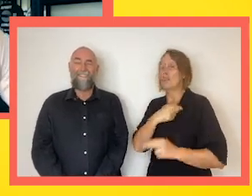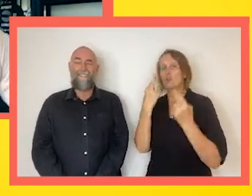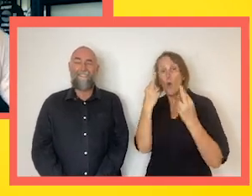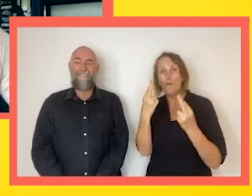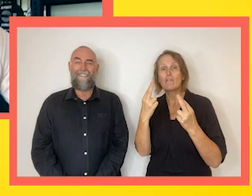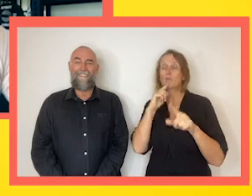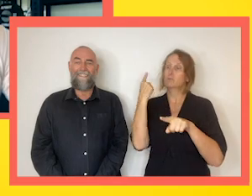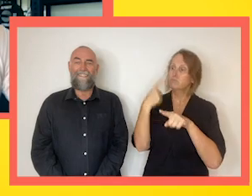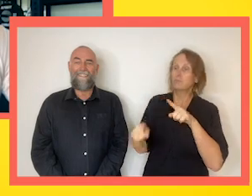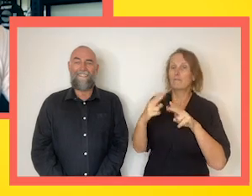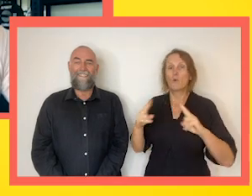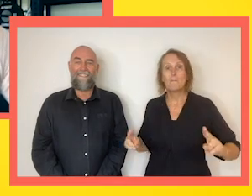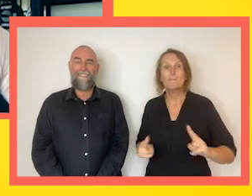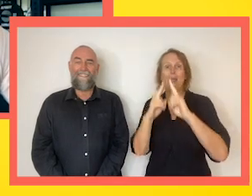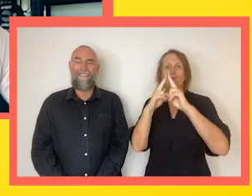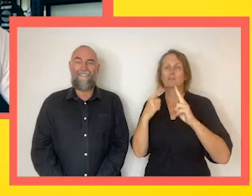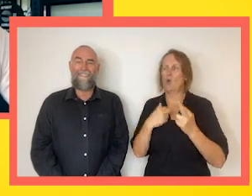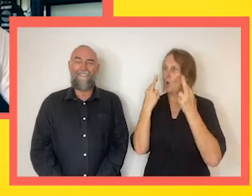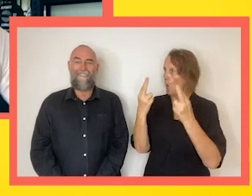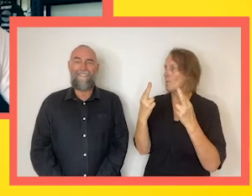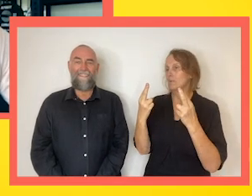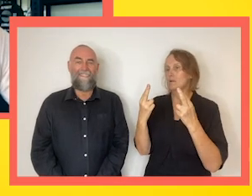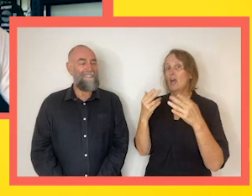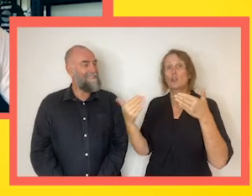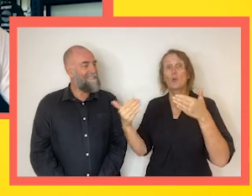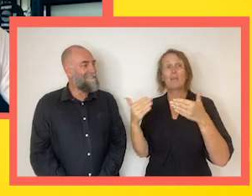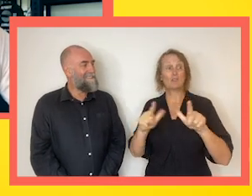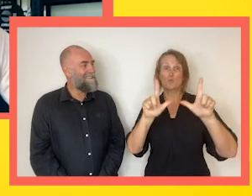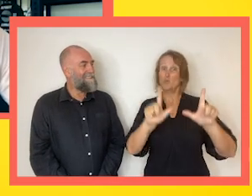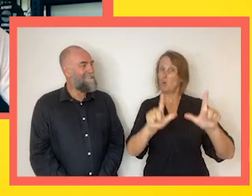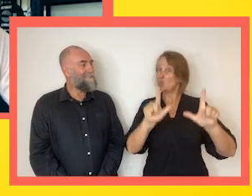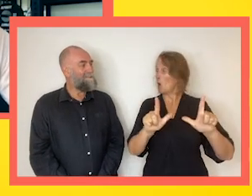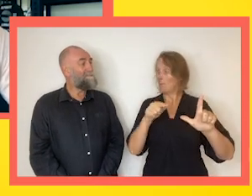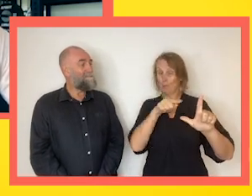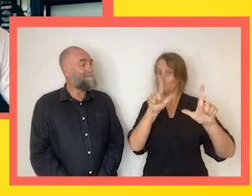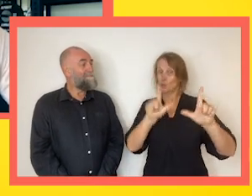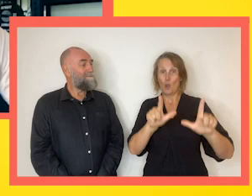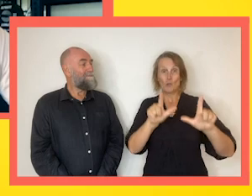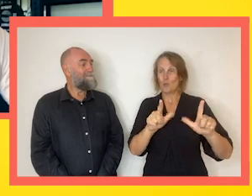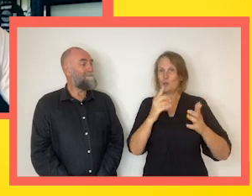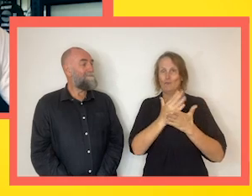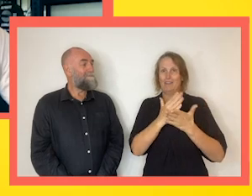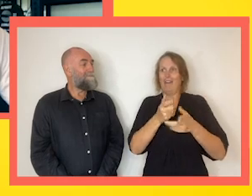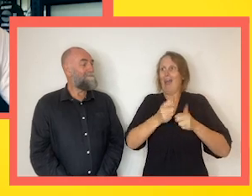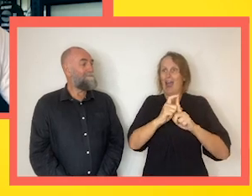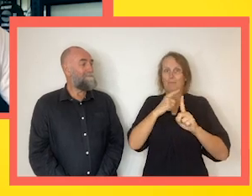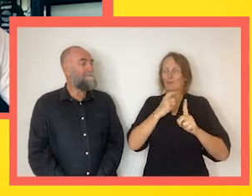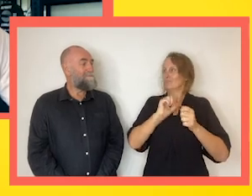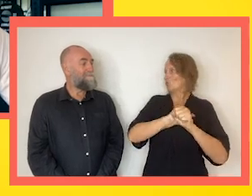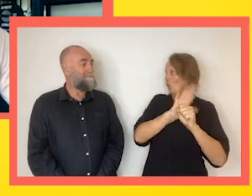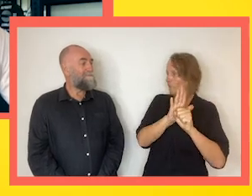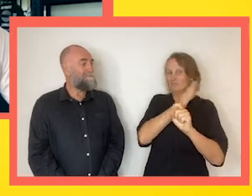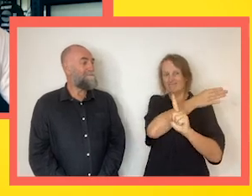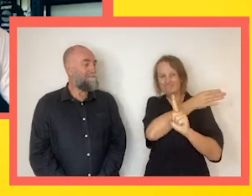into the Paris Games swinging a lot harder than we did it in Tokyo, where it was the first time getting together in 2 years because of COVID.